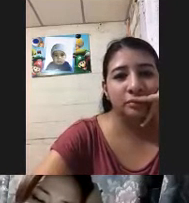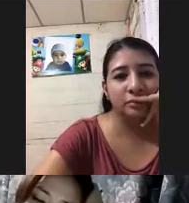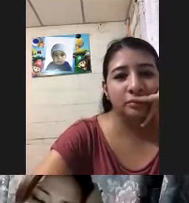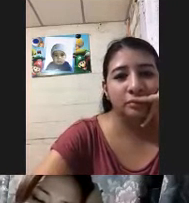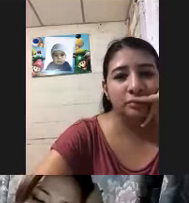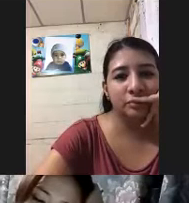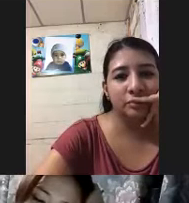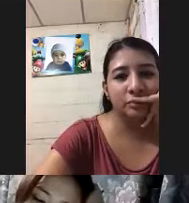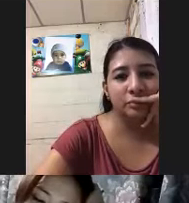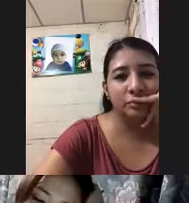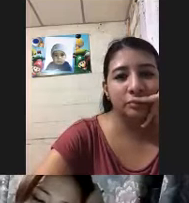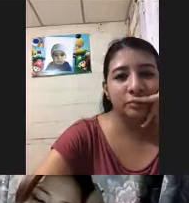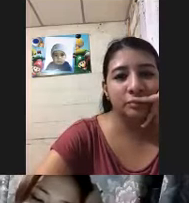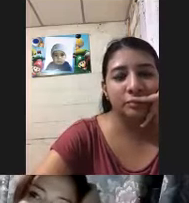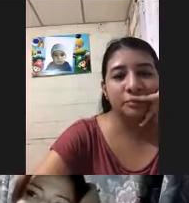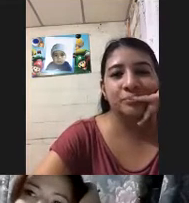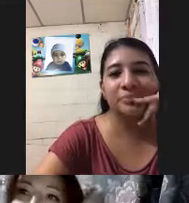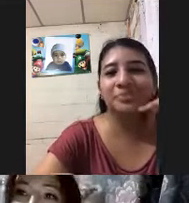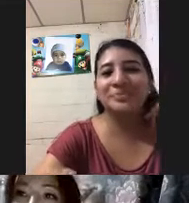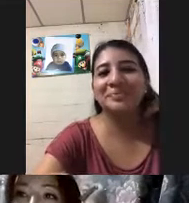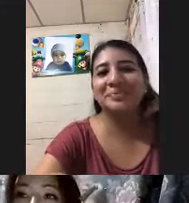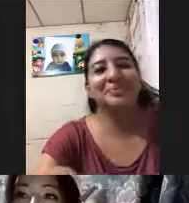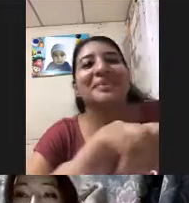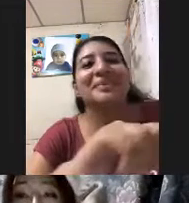¿Me levantó la mano, Carla Marielos?